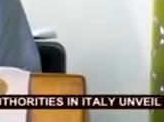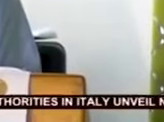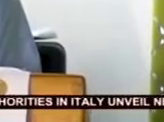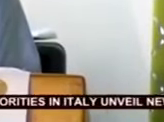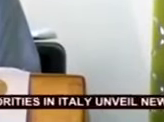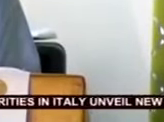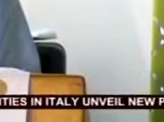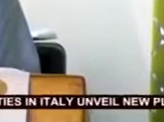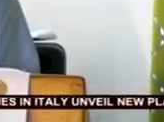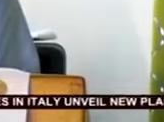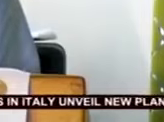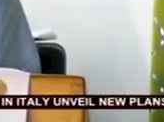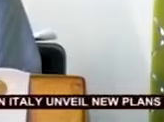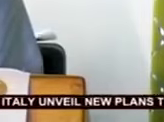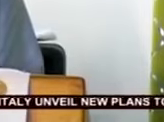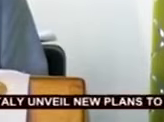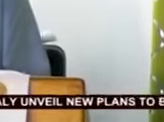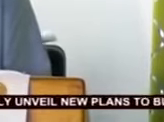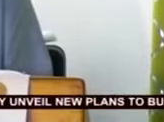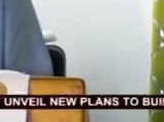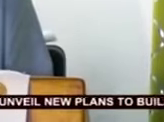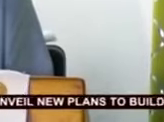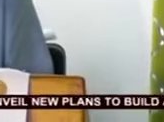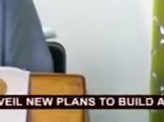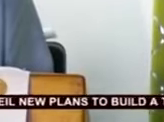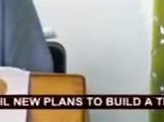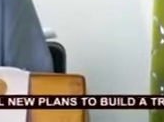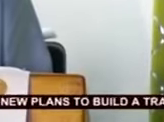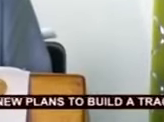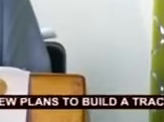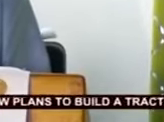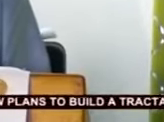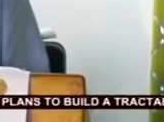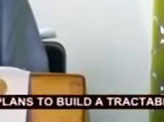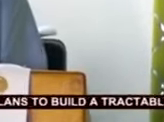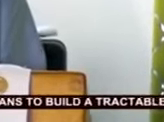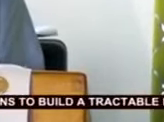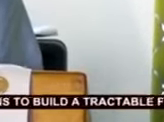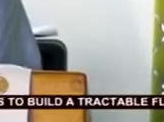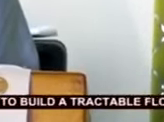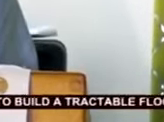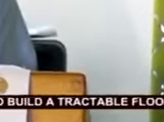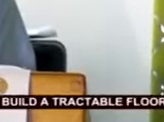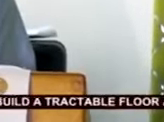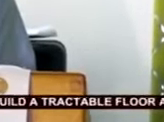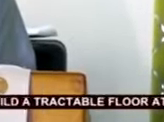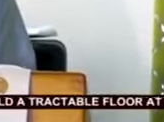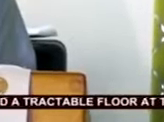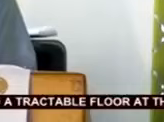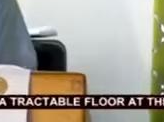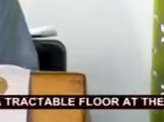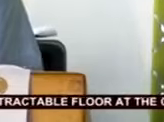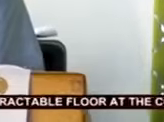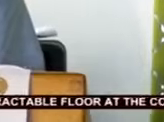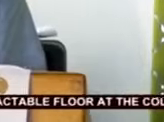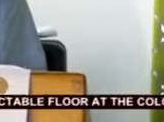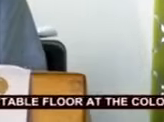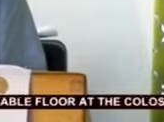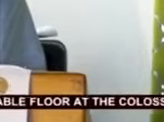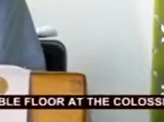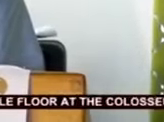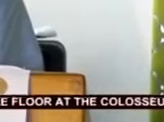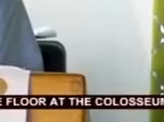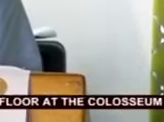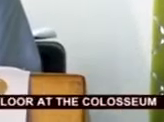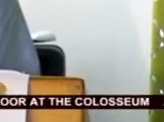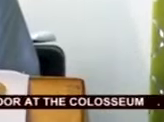jafululu aye tentu fanan aye jeyi ila lo nya nyima min yalon ko ye wole lo pour ka dino nyim fasa pour ka